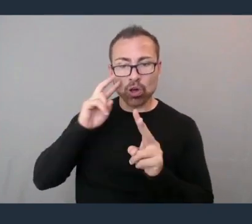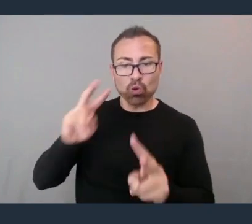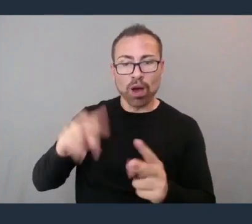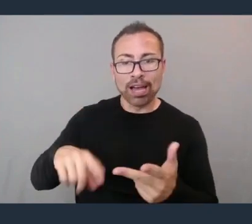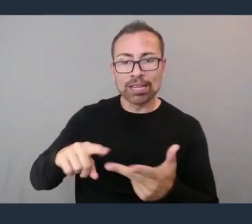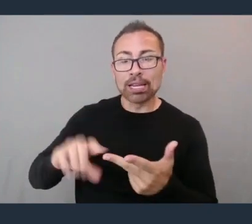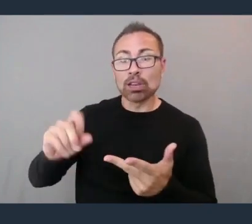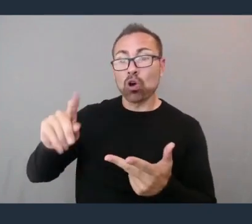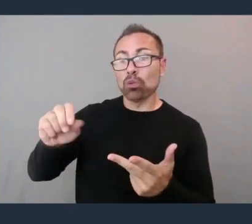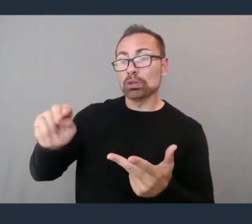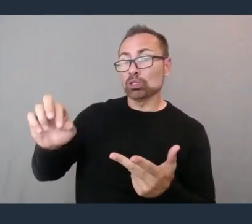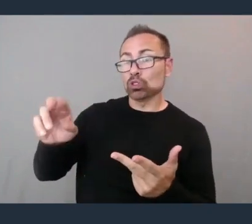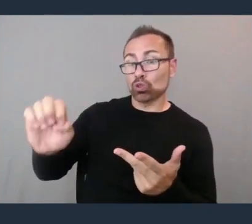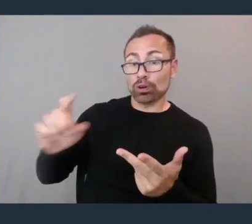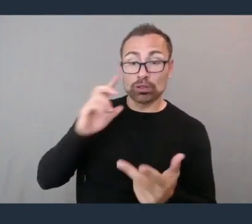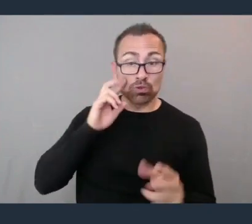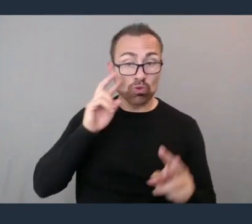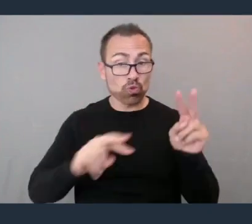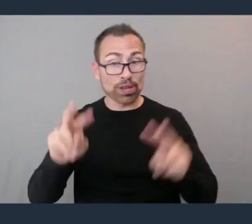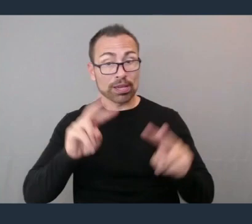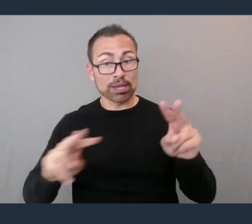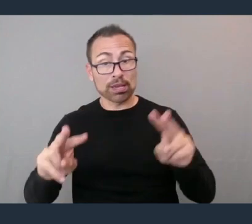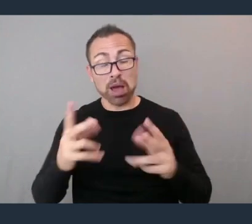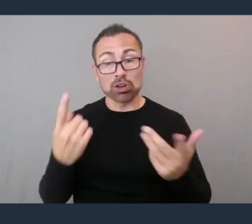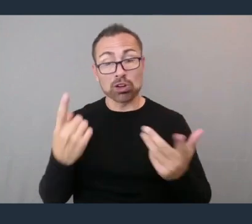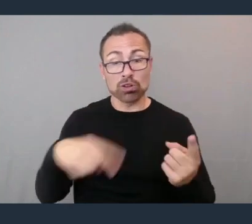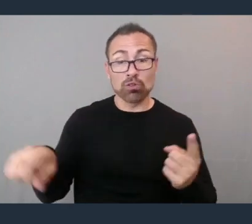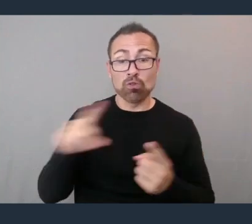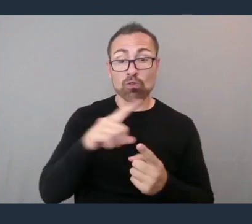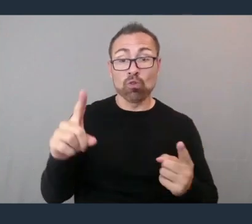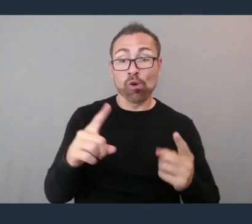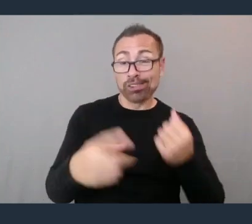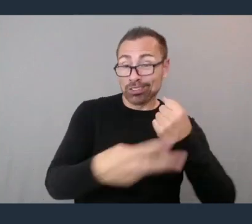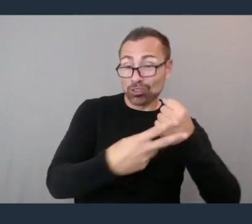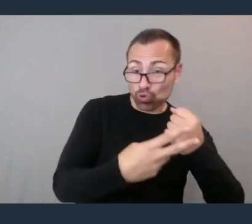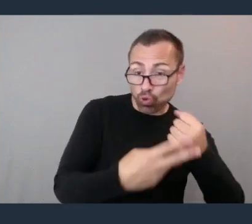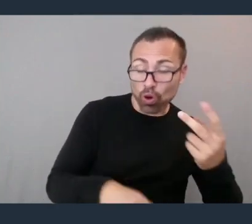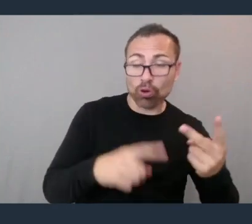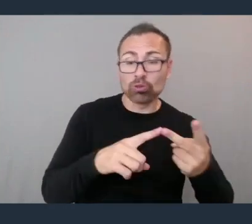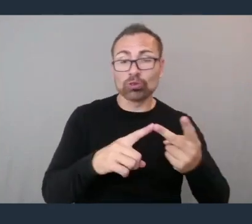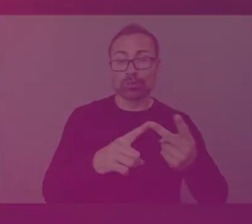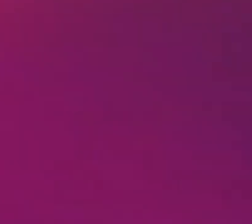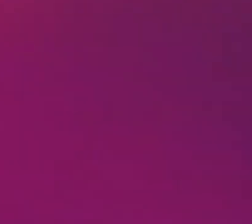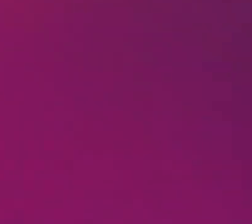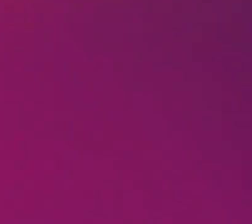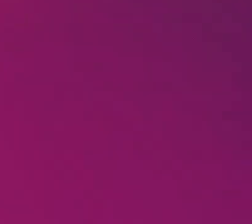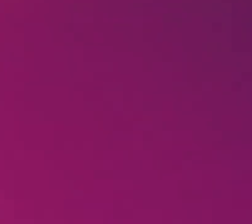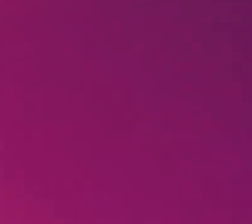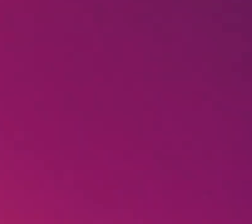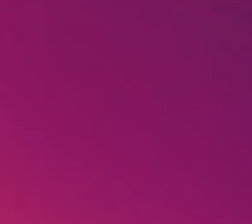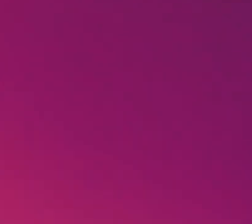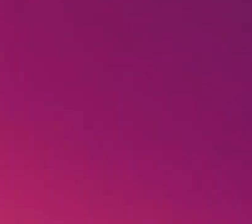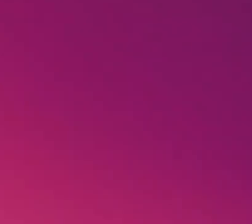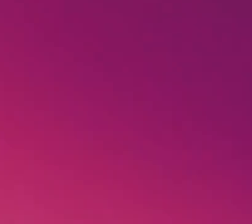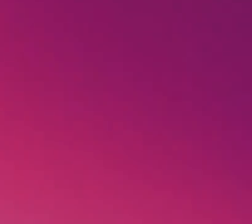growth, identify areas of optimization, and proactively detect and respond to anomalies.